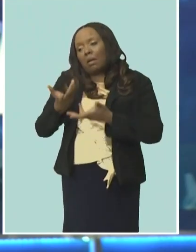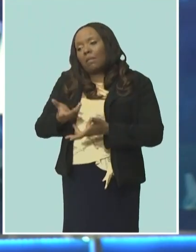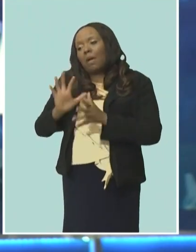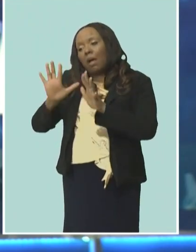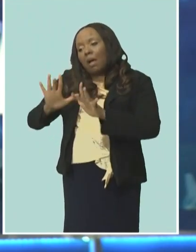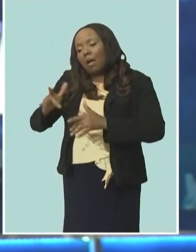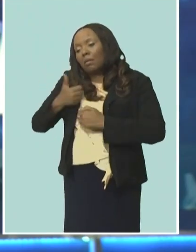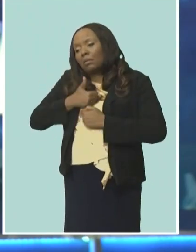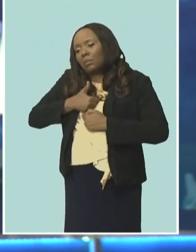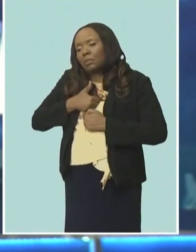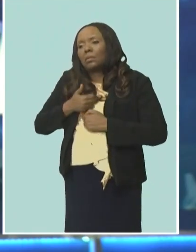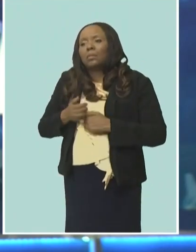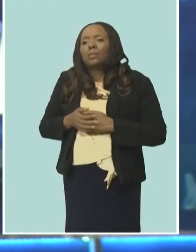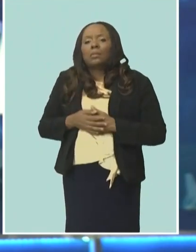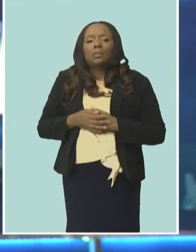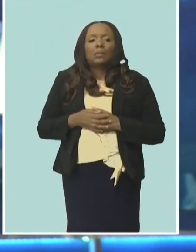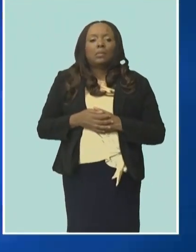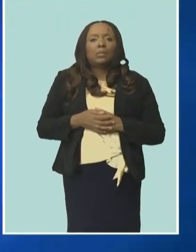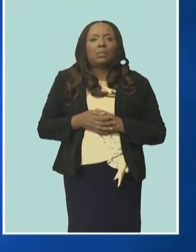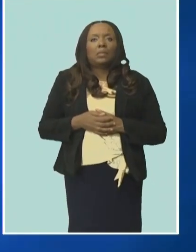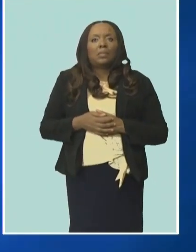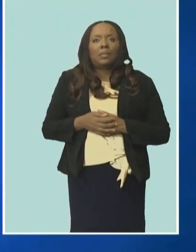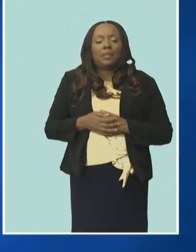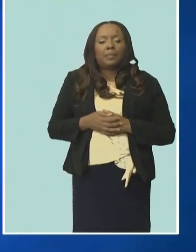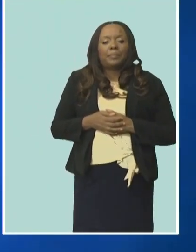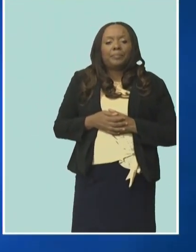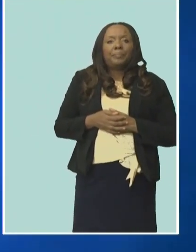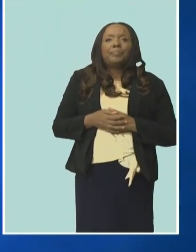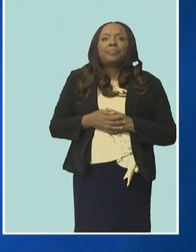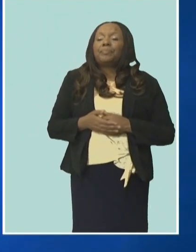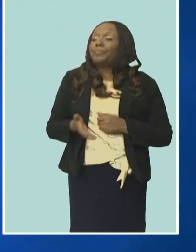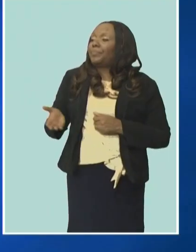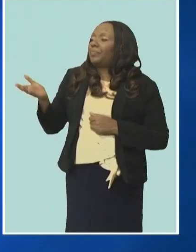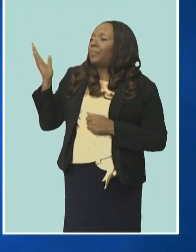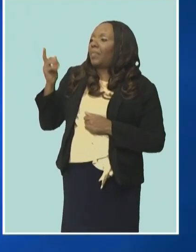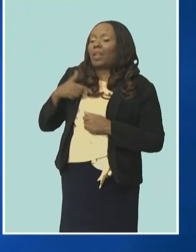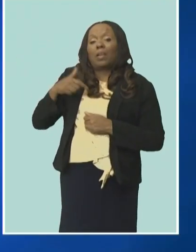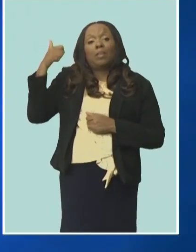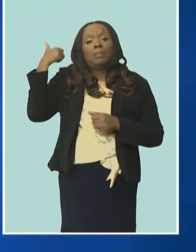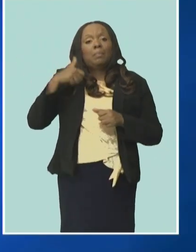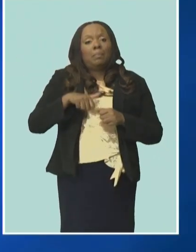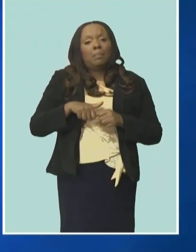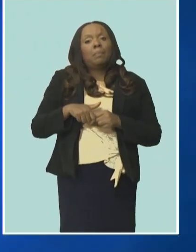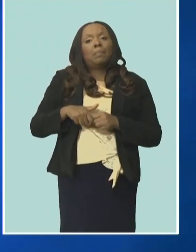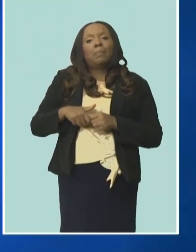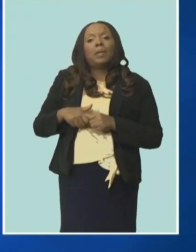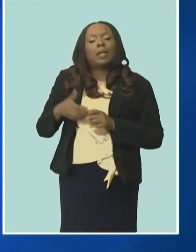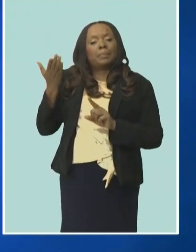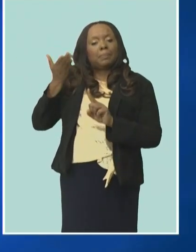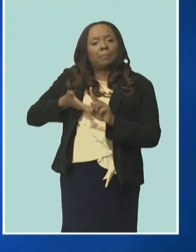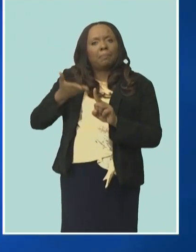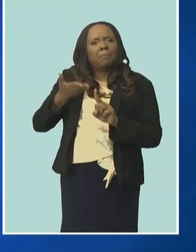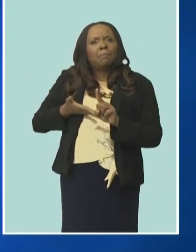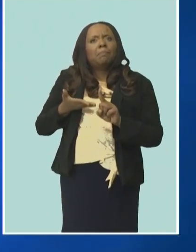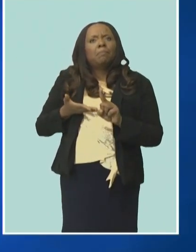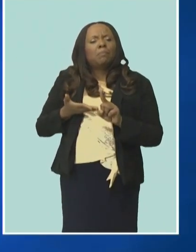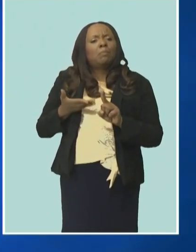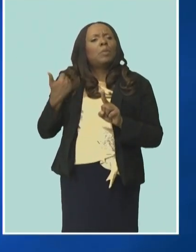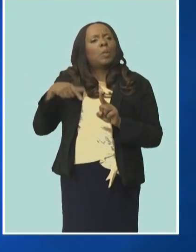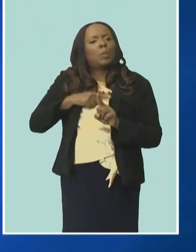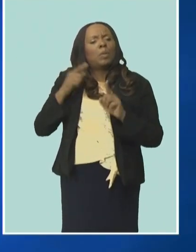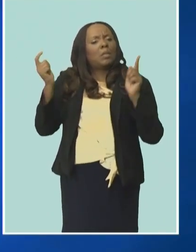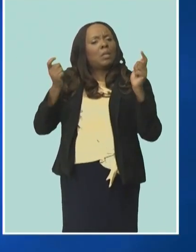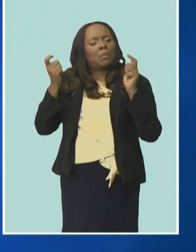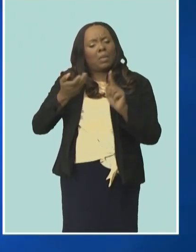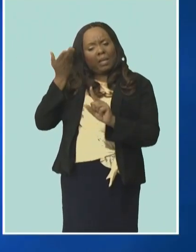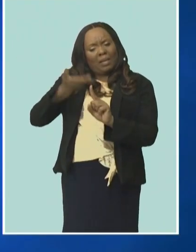condolences. In remembering Mr. Frost, we celebrate more than the positions he held. We celebrate the values